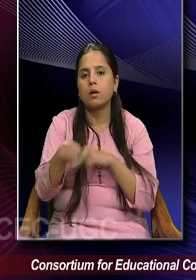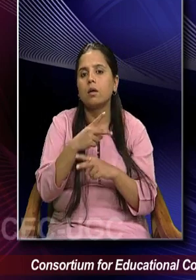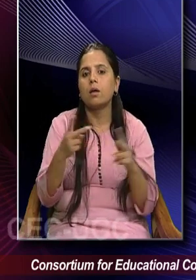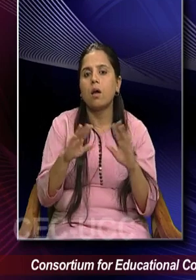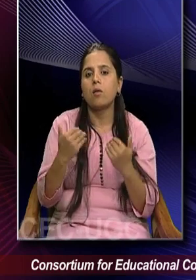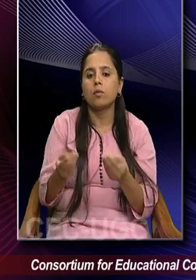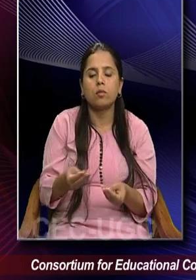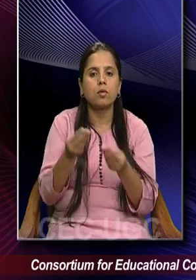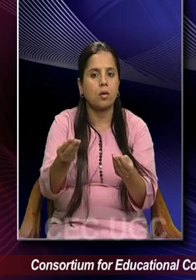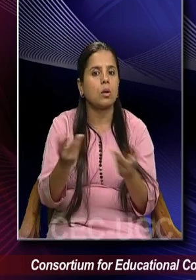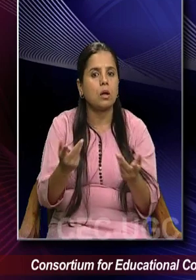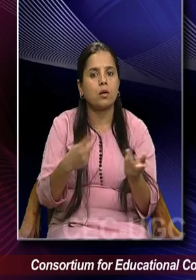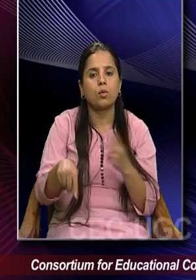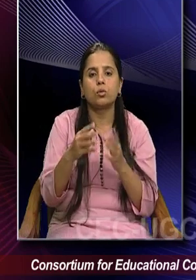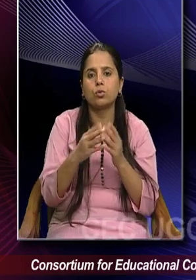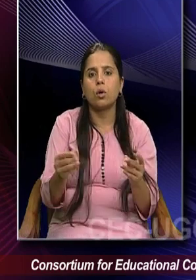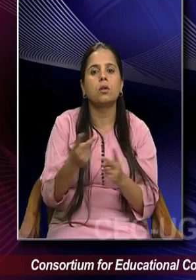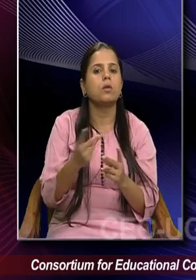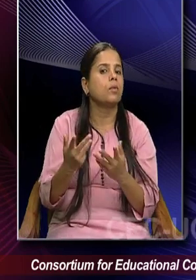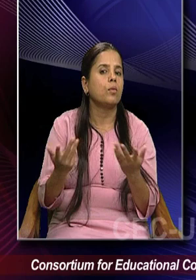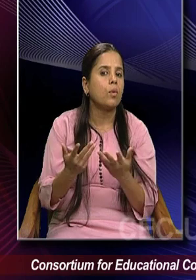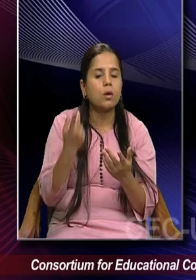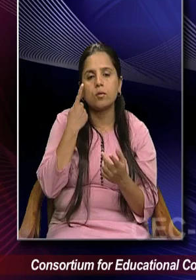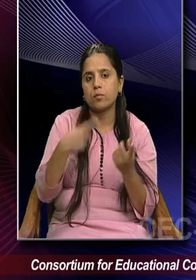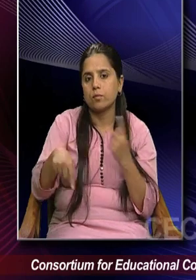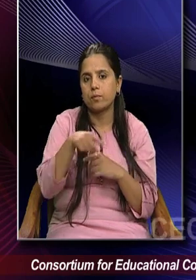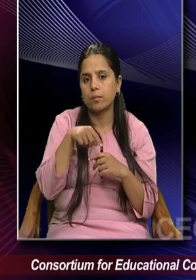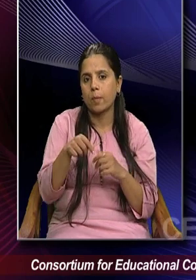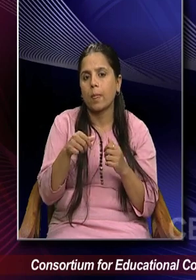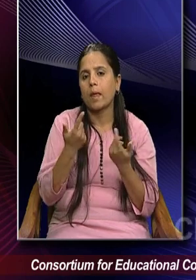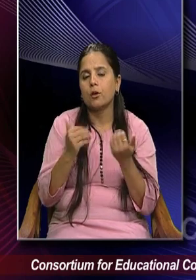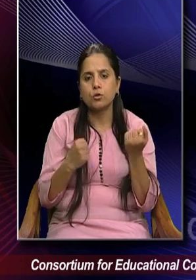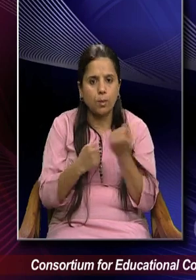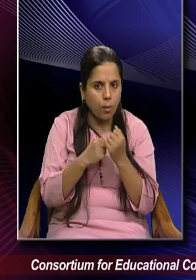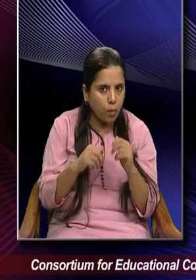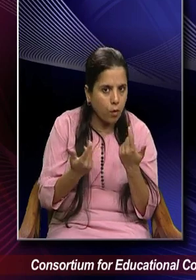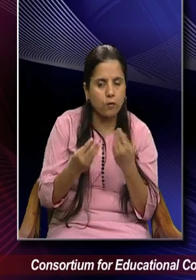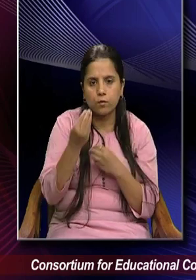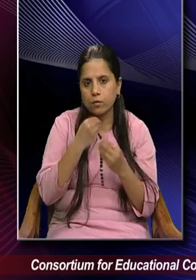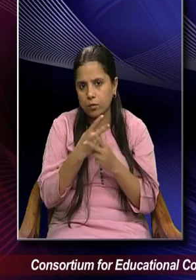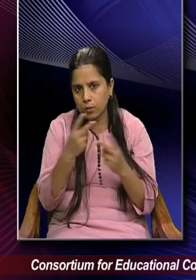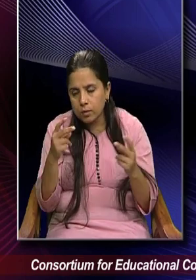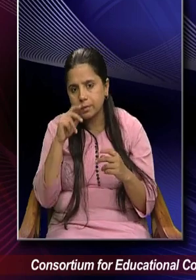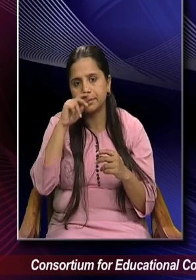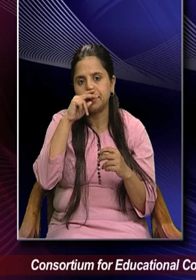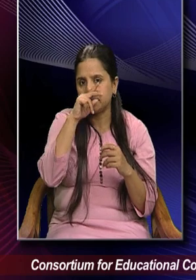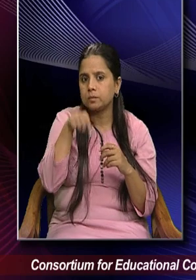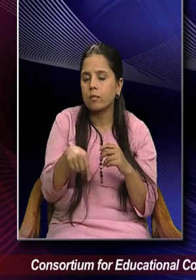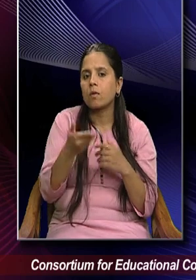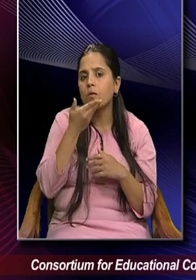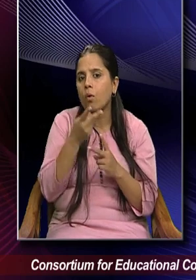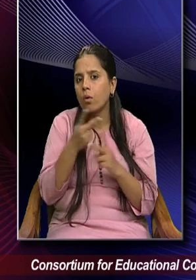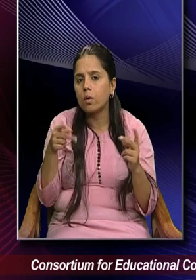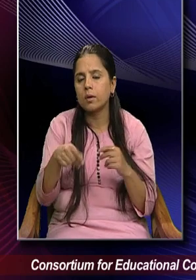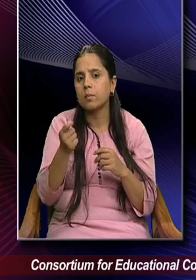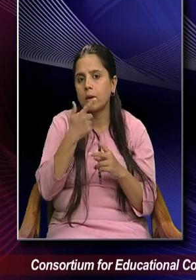are provided, what kind of solution are being provided, and what kind of aids, what kind of food, or ration, or water and all